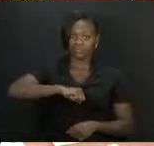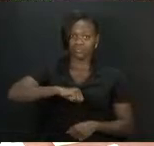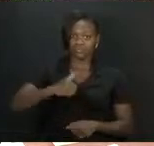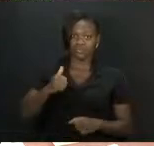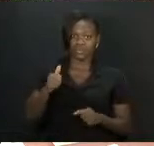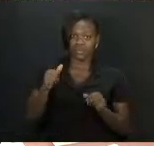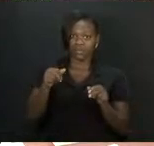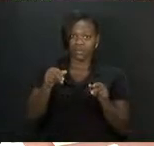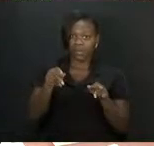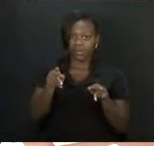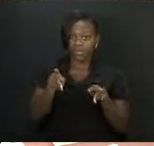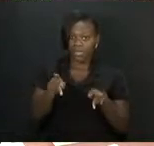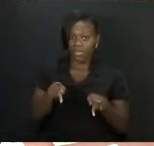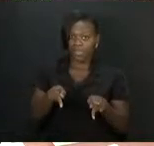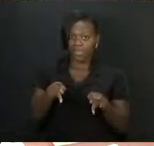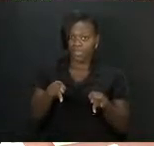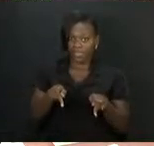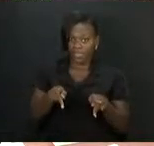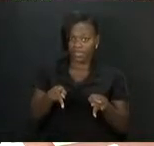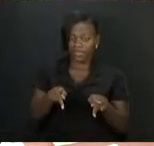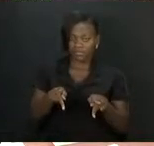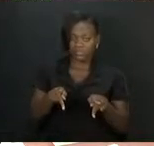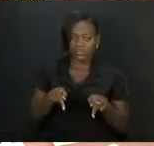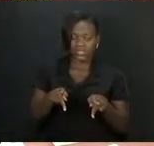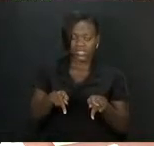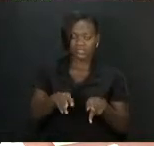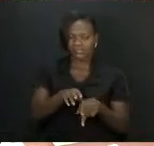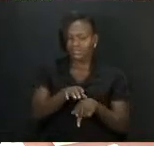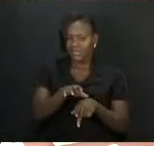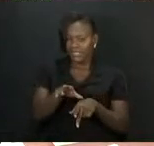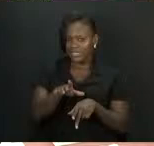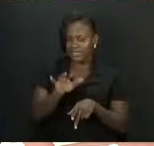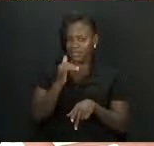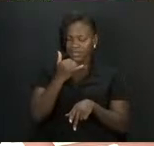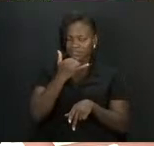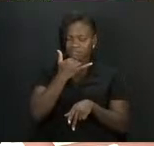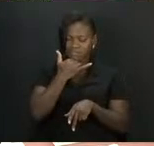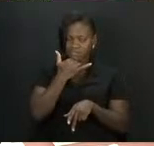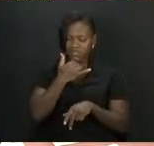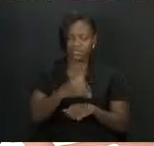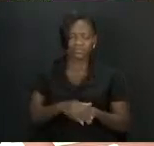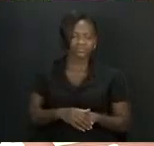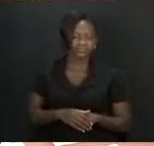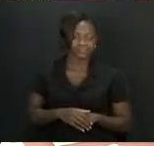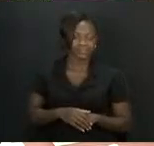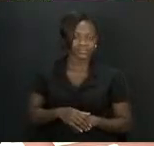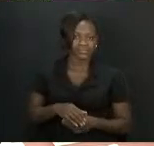survival. And again, Speaker, a bit of education here.